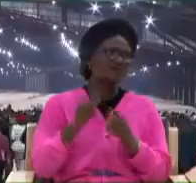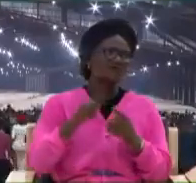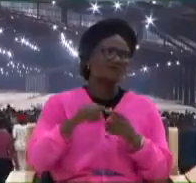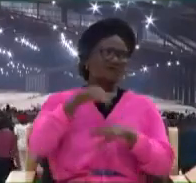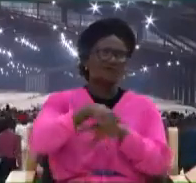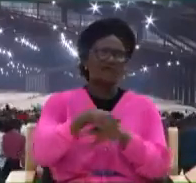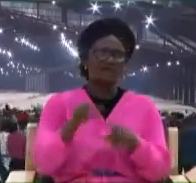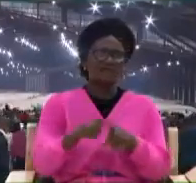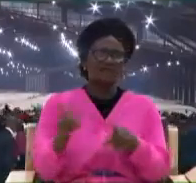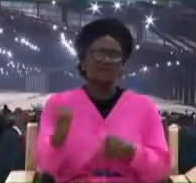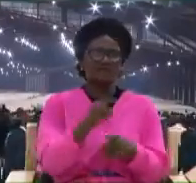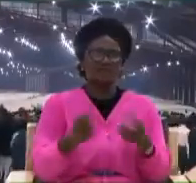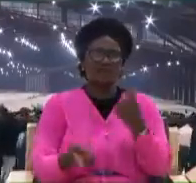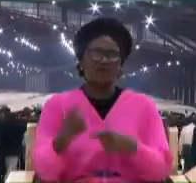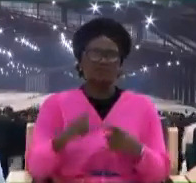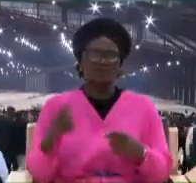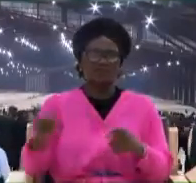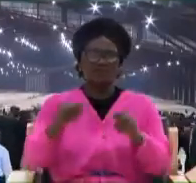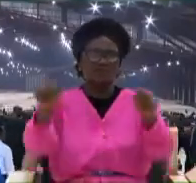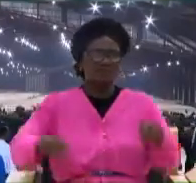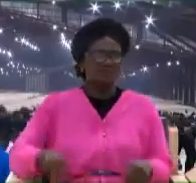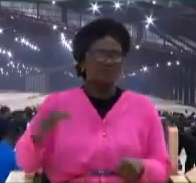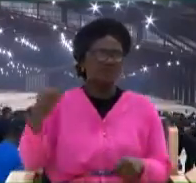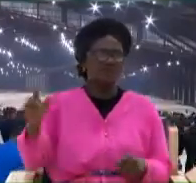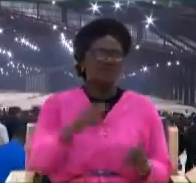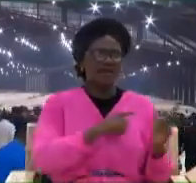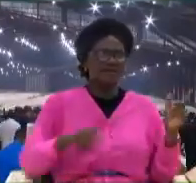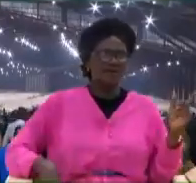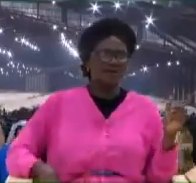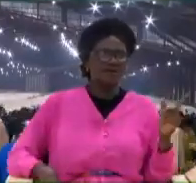Tonight, as you come to the table of the Lord,